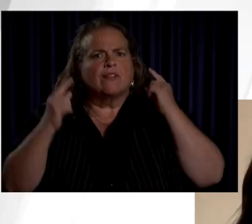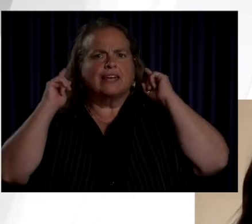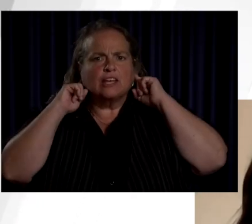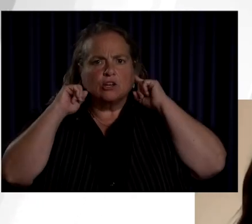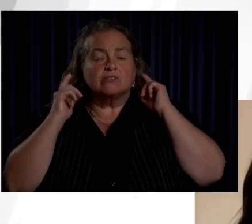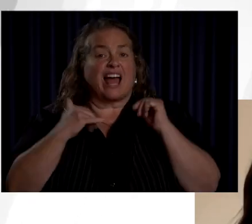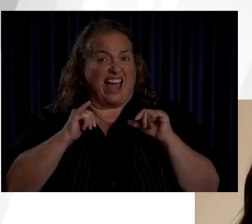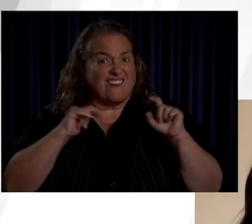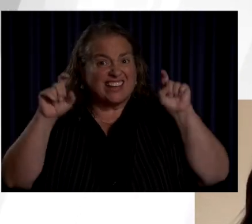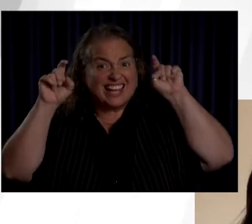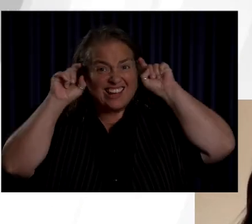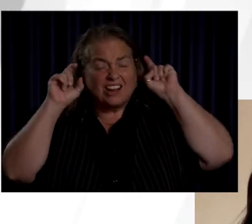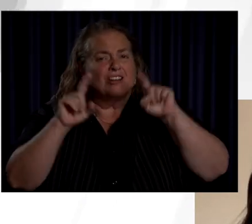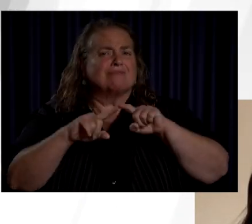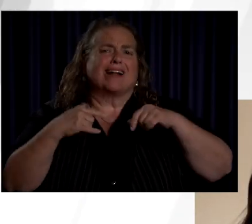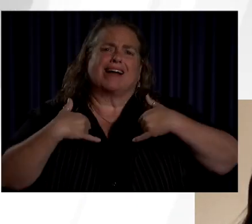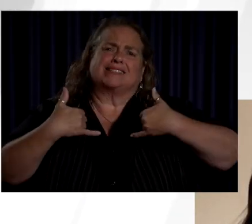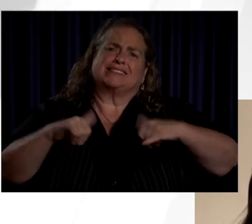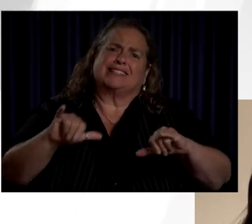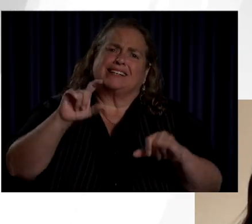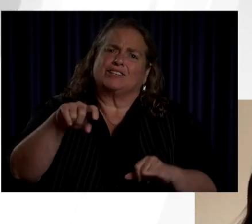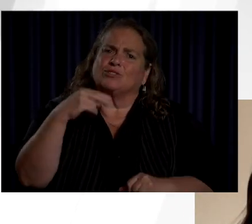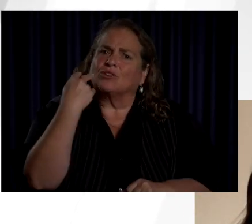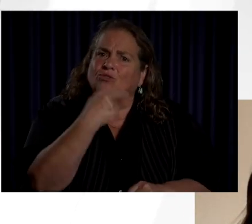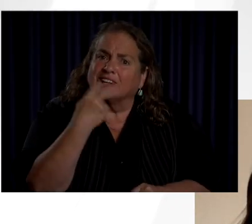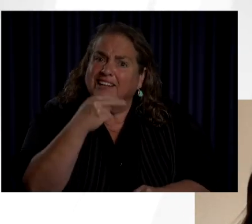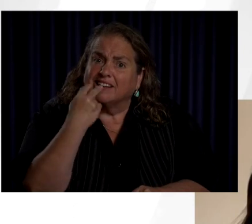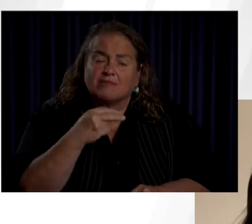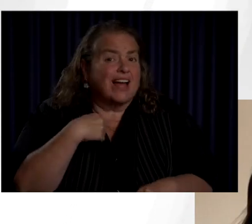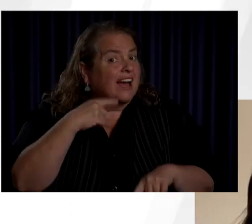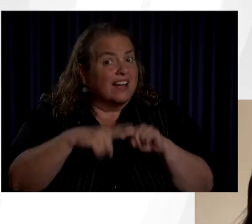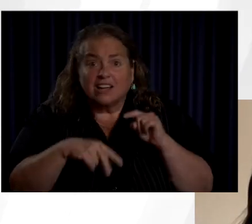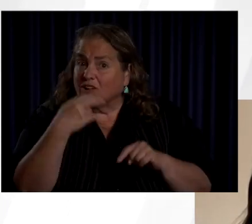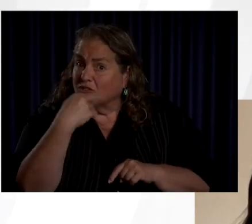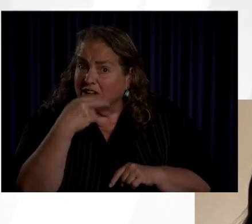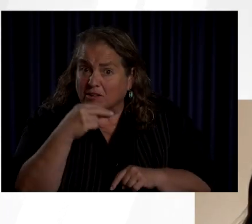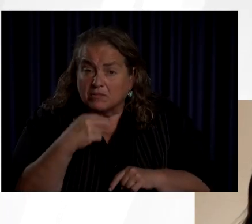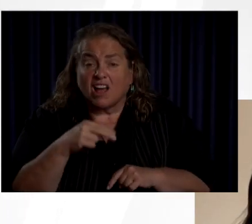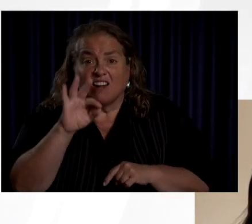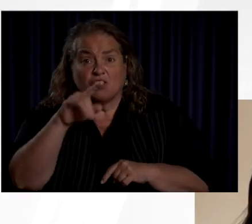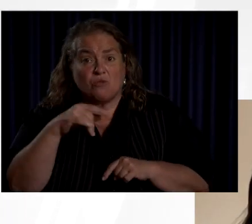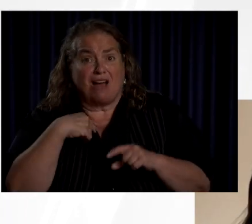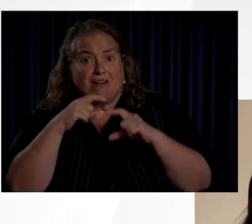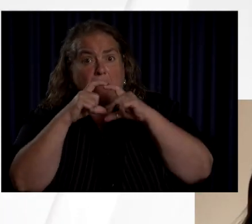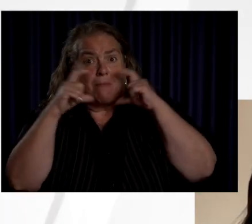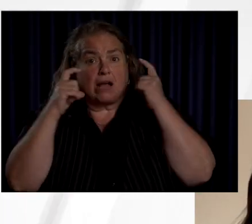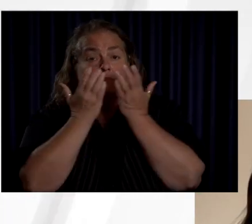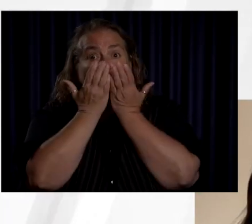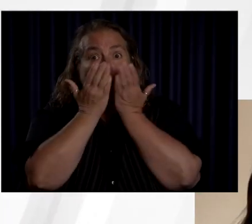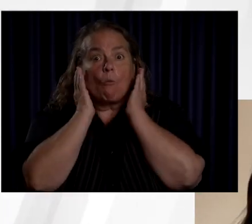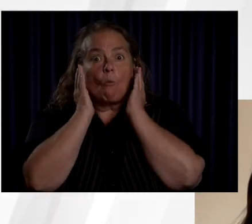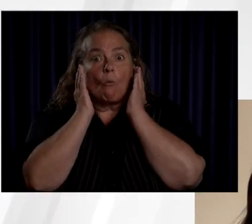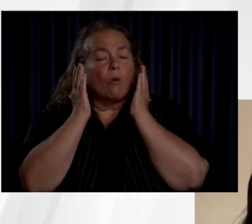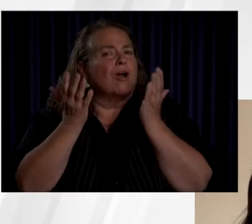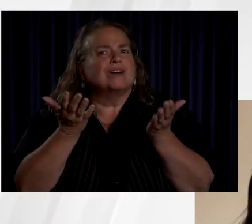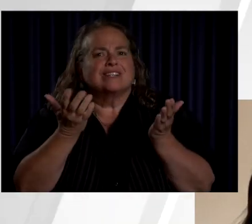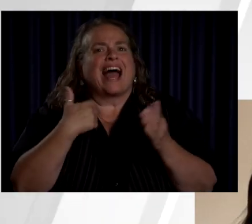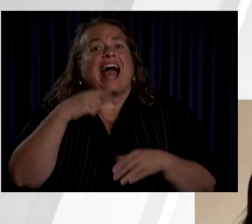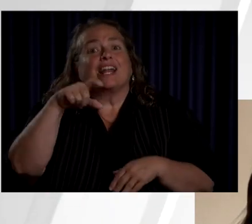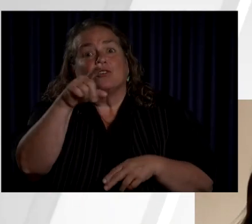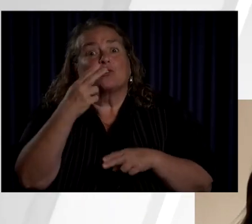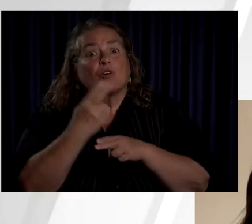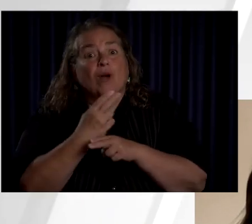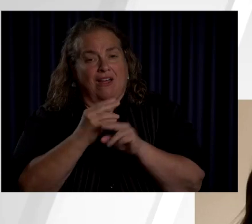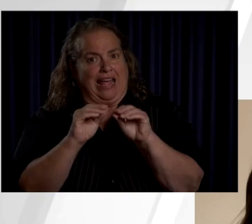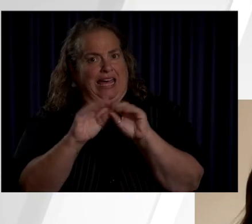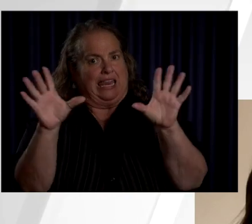ears. Even though I have hearing aids, I still need to read lips. And I can't read the lips if your mask is covered up.